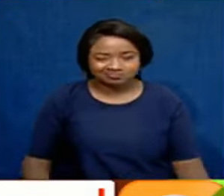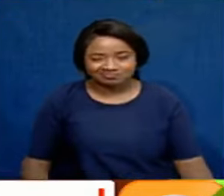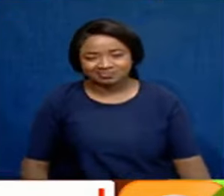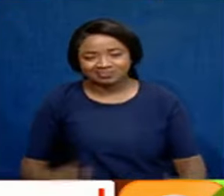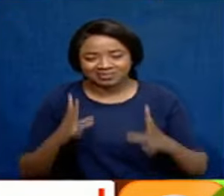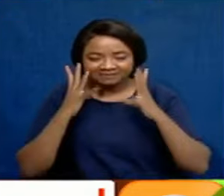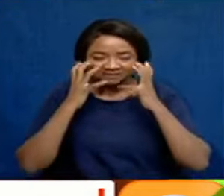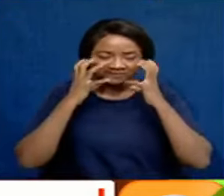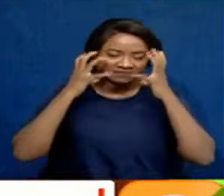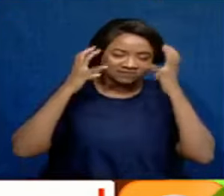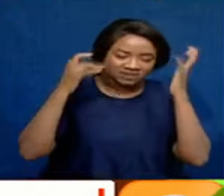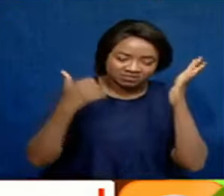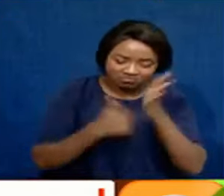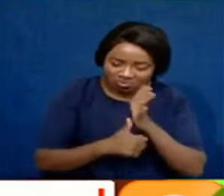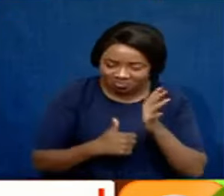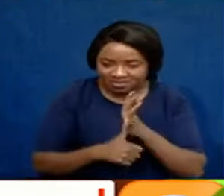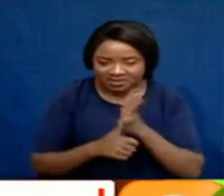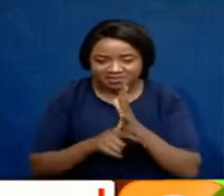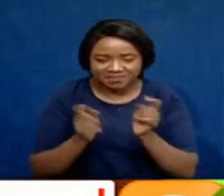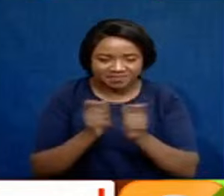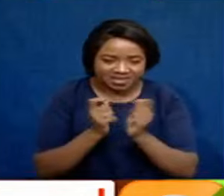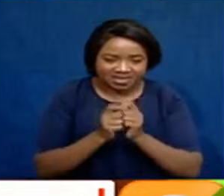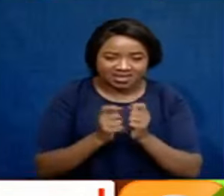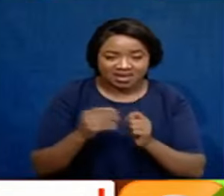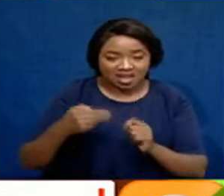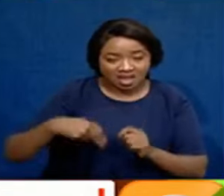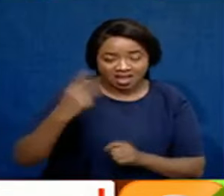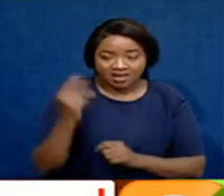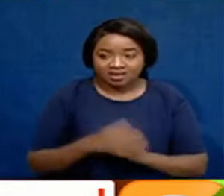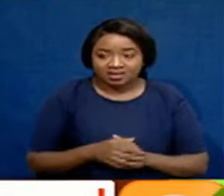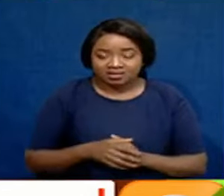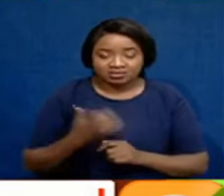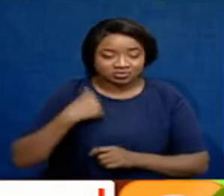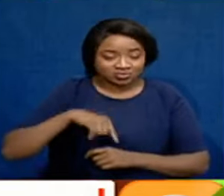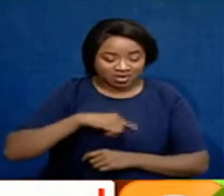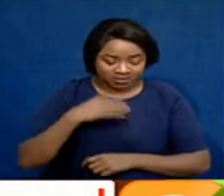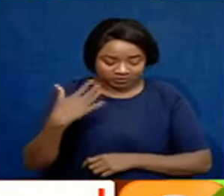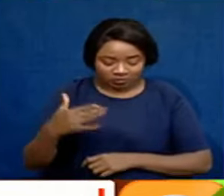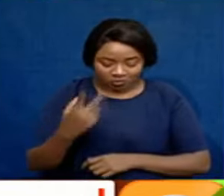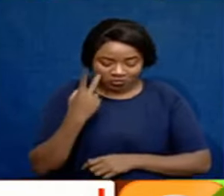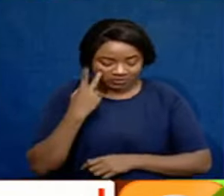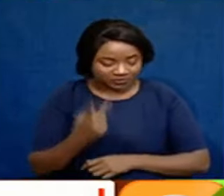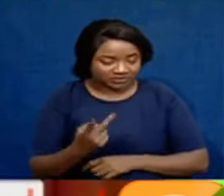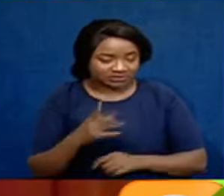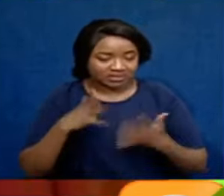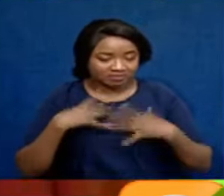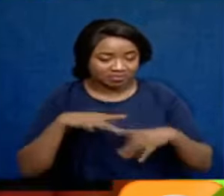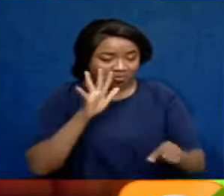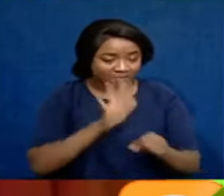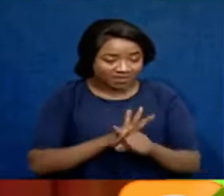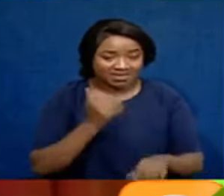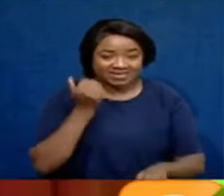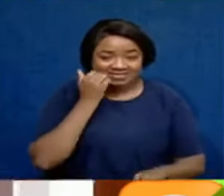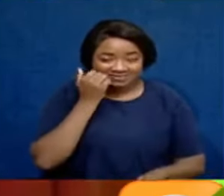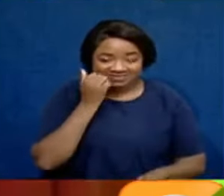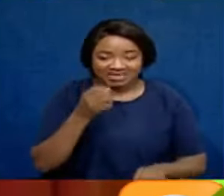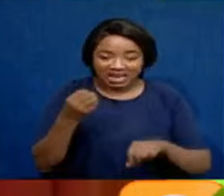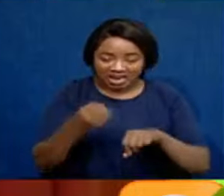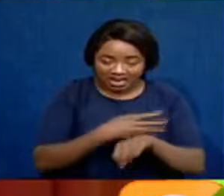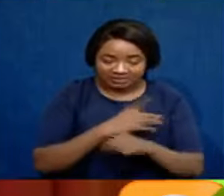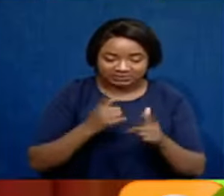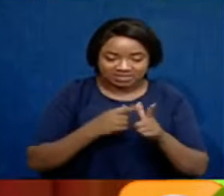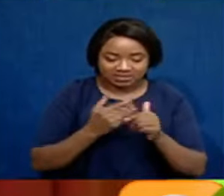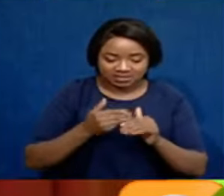get so much pain. And so when in our clinic we see patients with cancer of the prostate, and usually the late stage